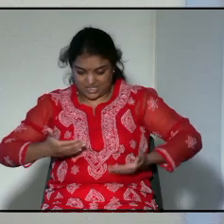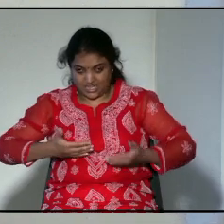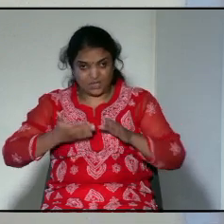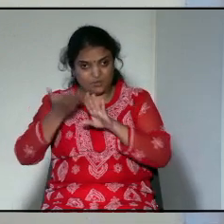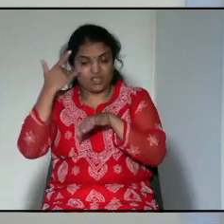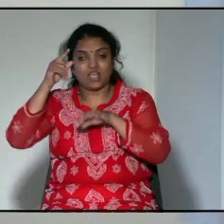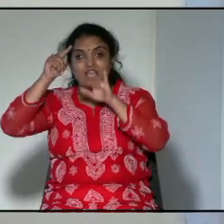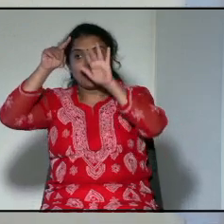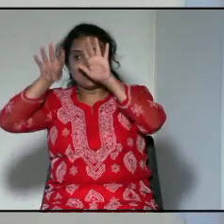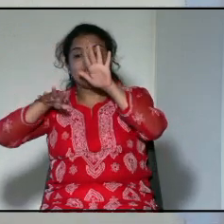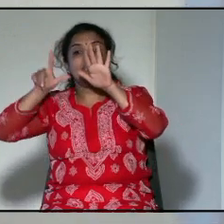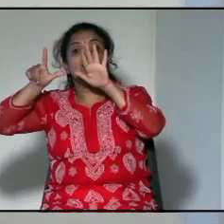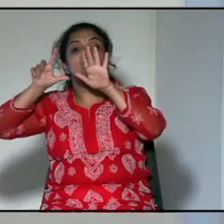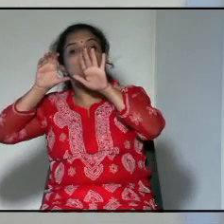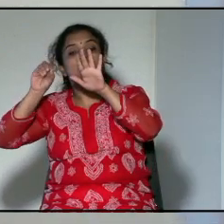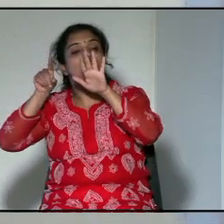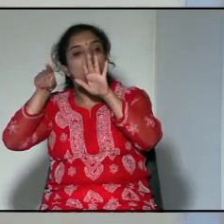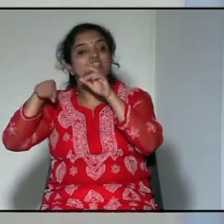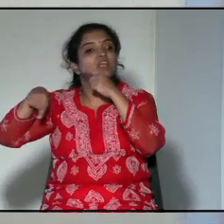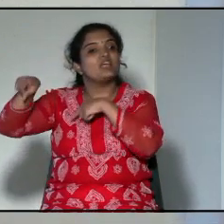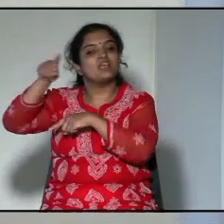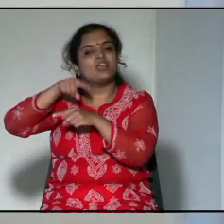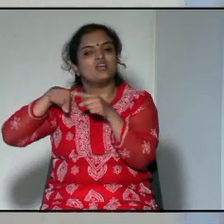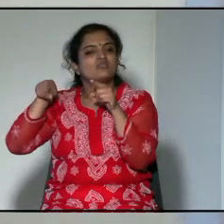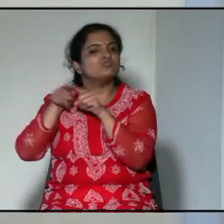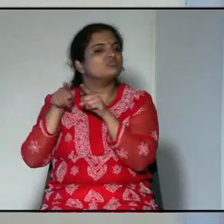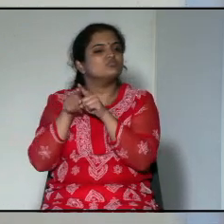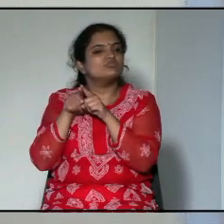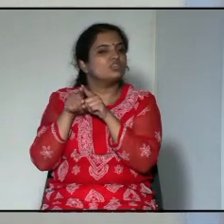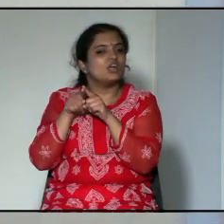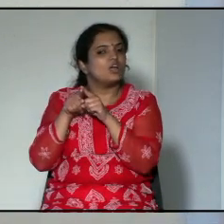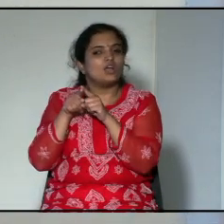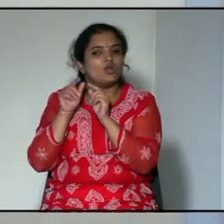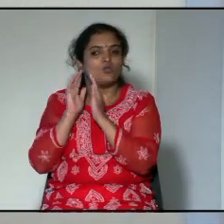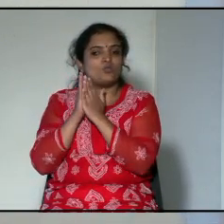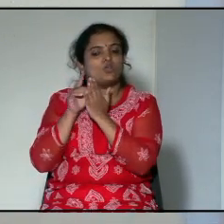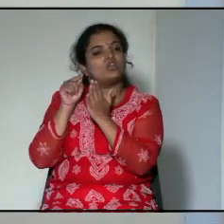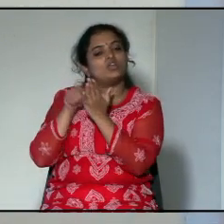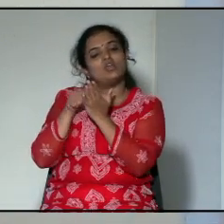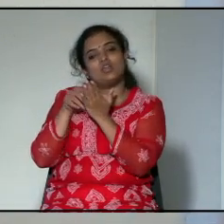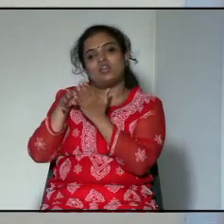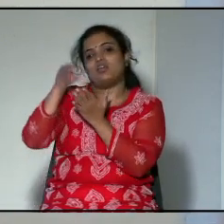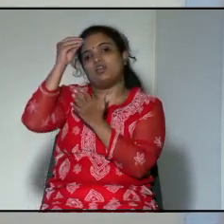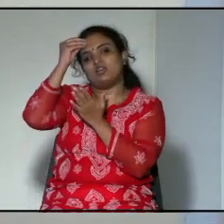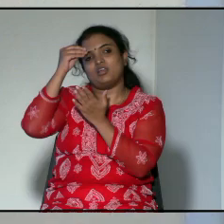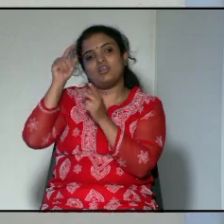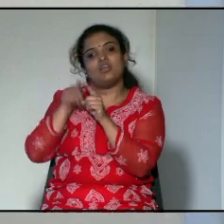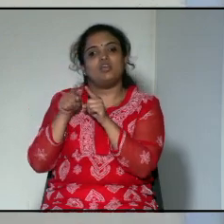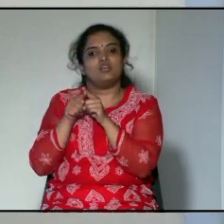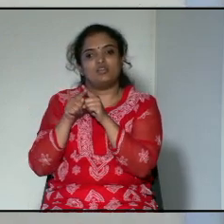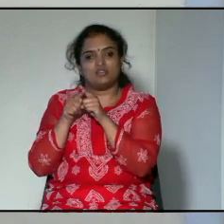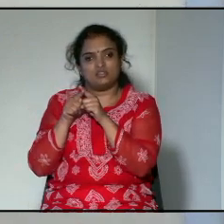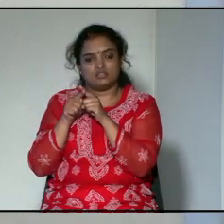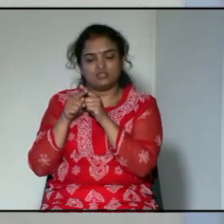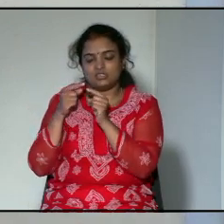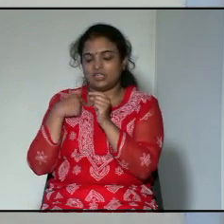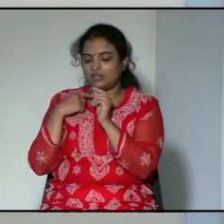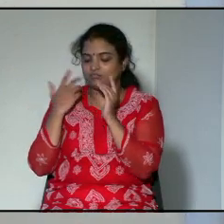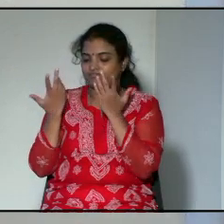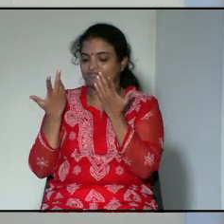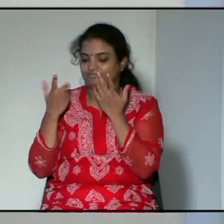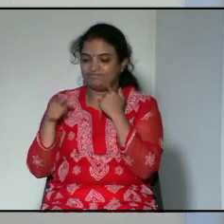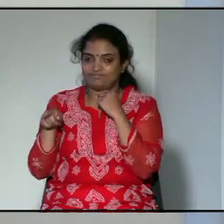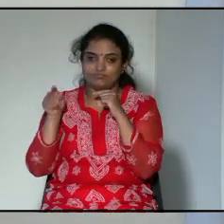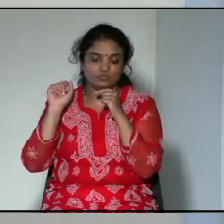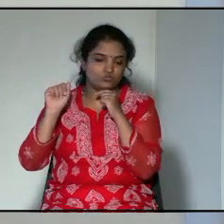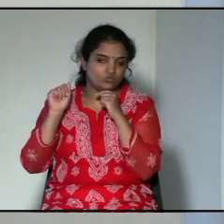1970 intimately hovers within these diary notes, signposted by films she saw and compared, for example,